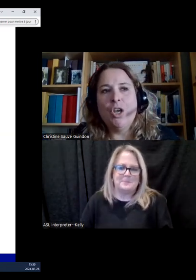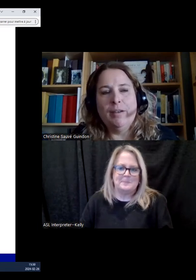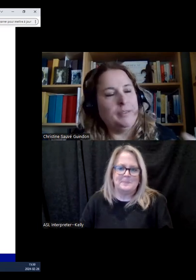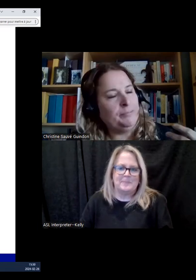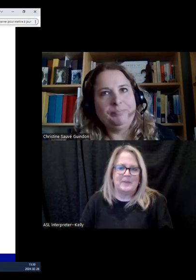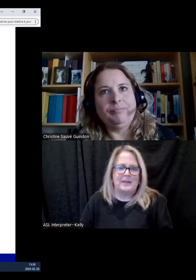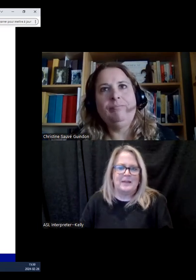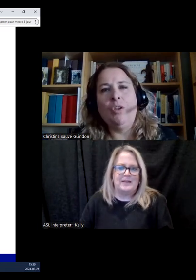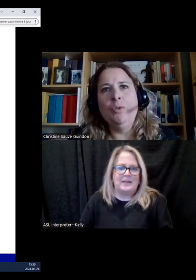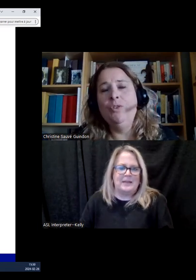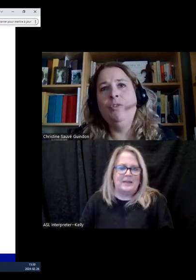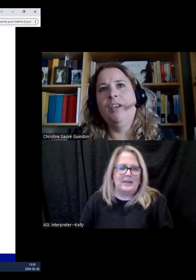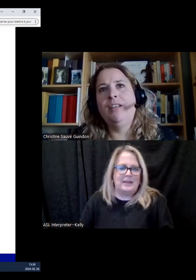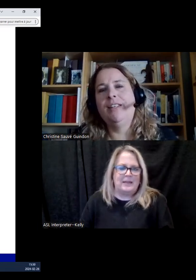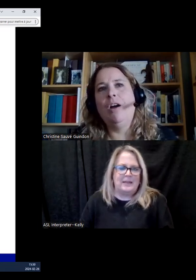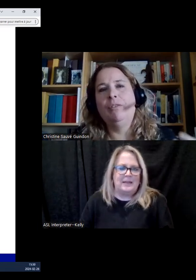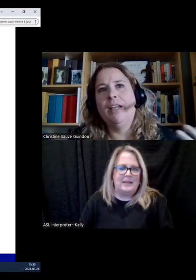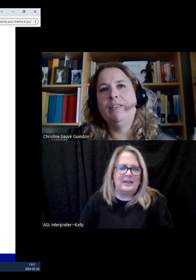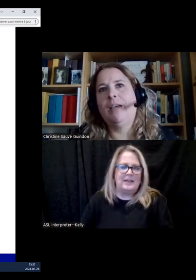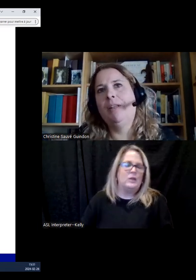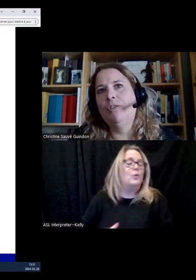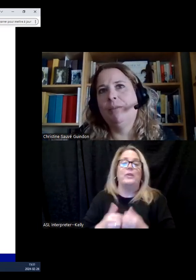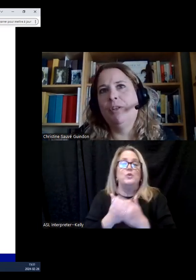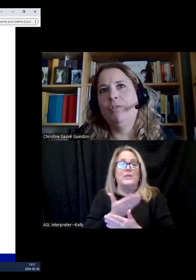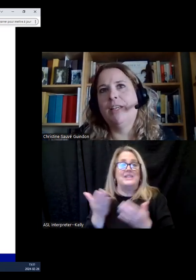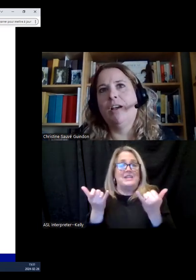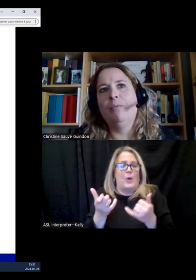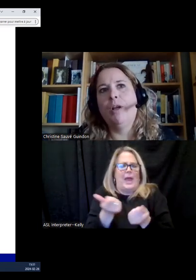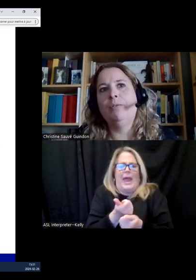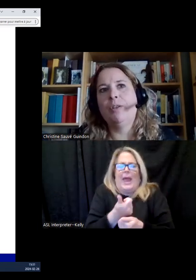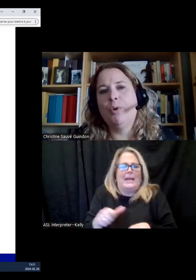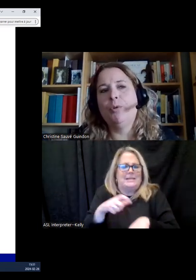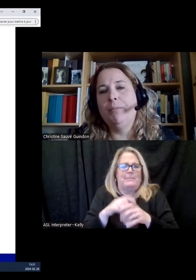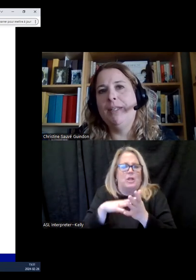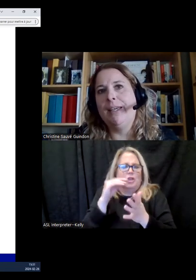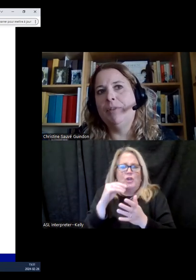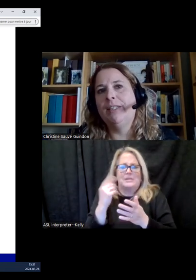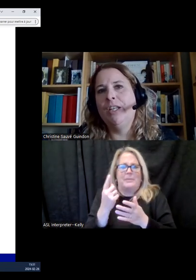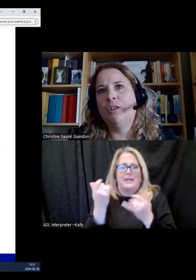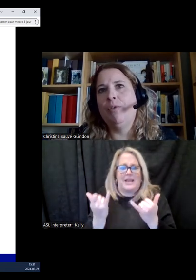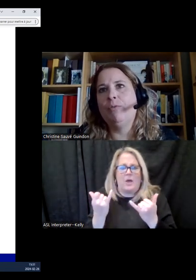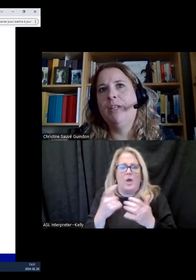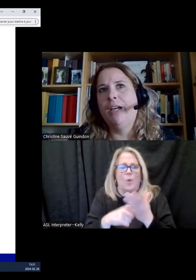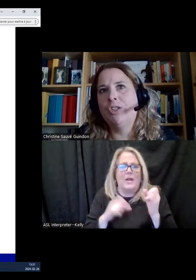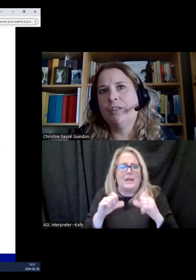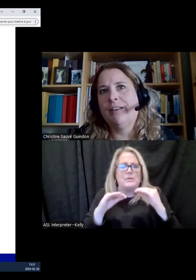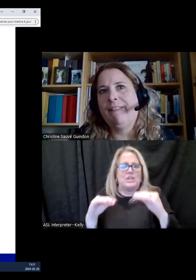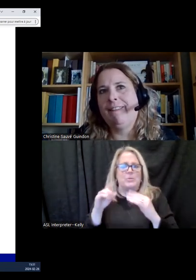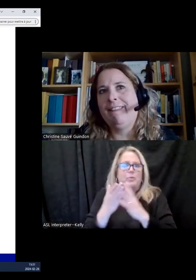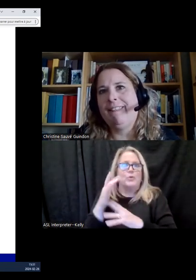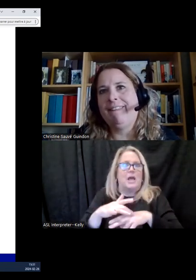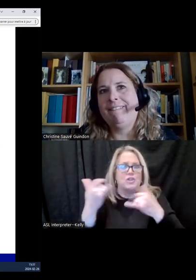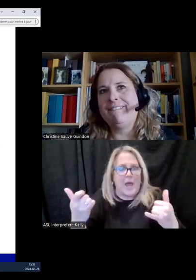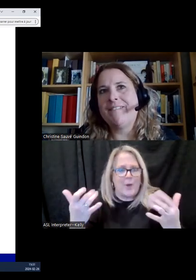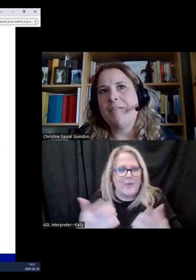and Sean, with new things now, anytime he learns something new, it's like, what is it we're going to be able to teach him through touch?